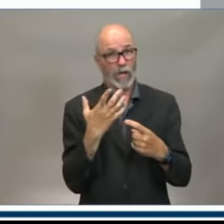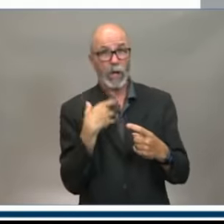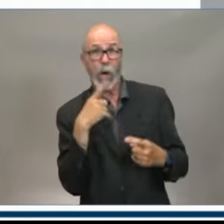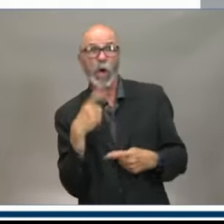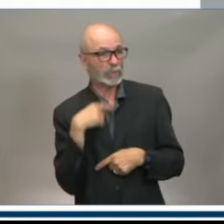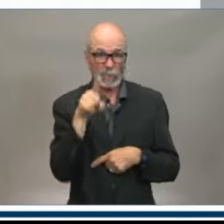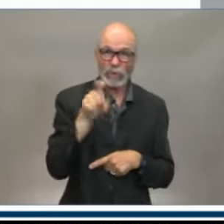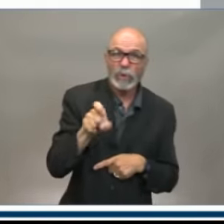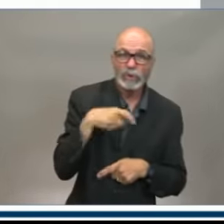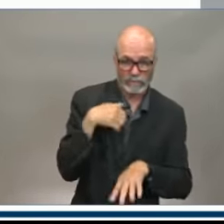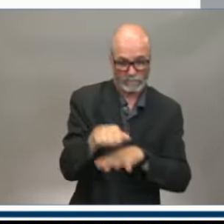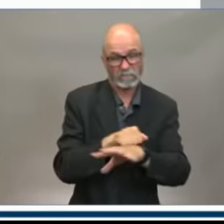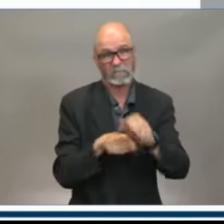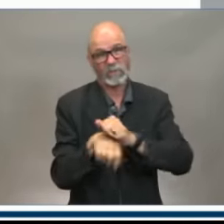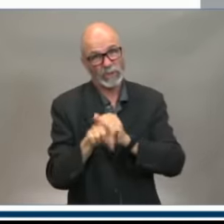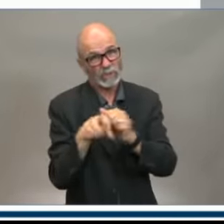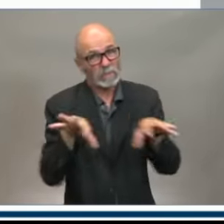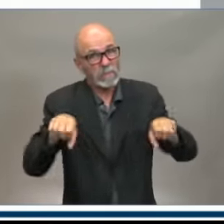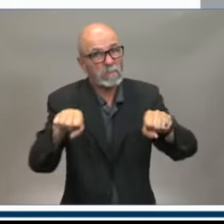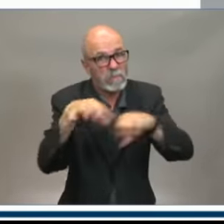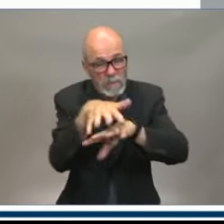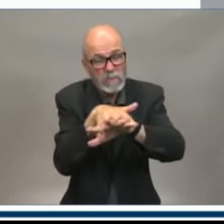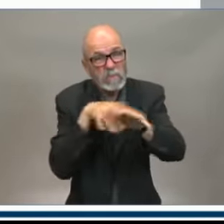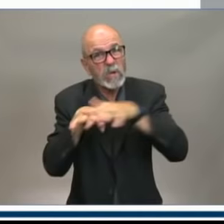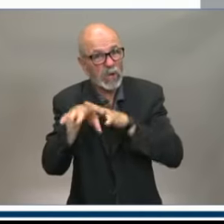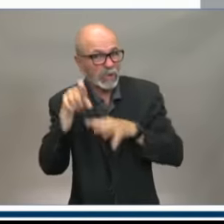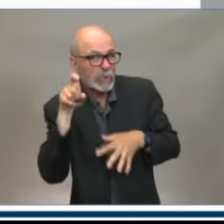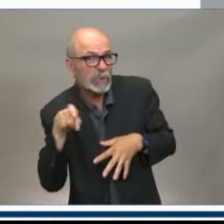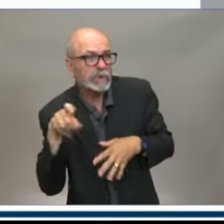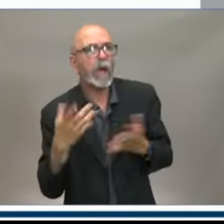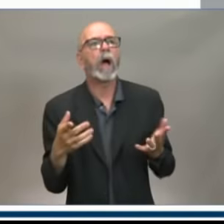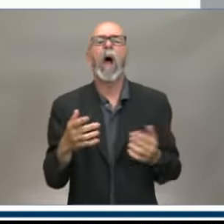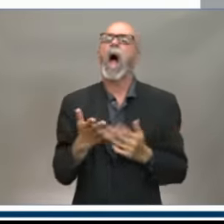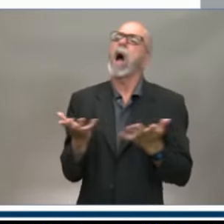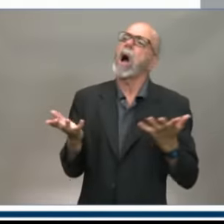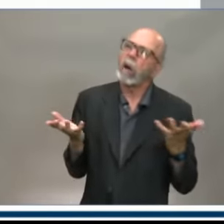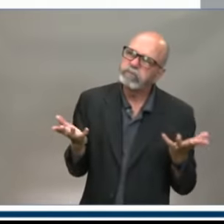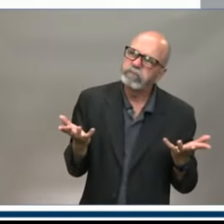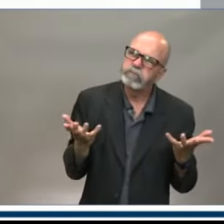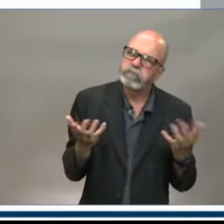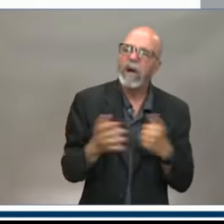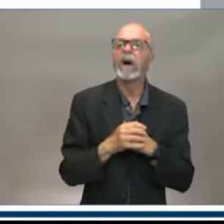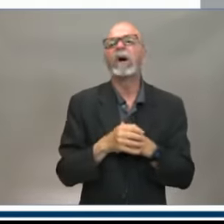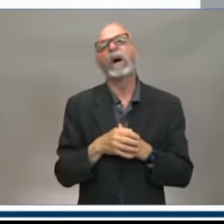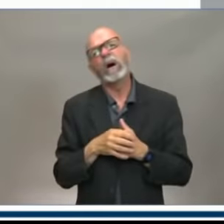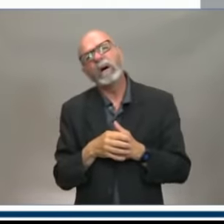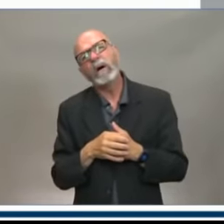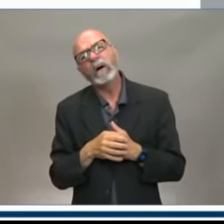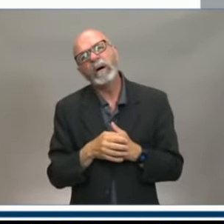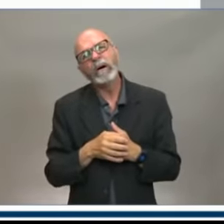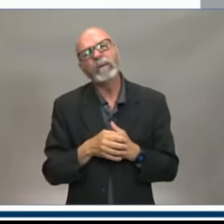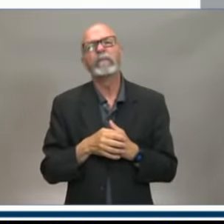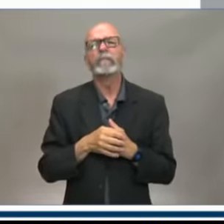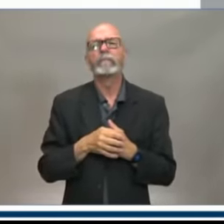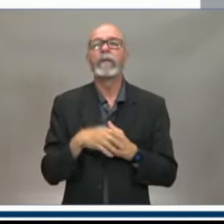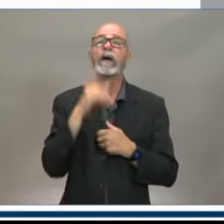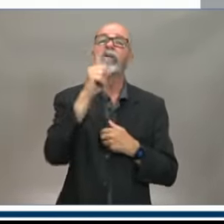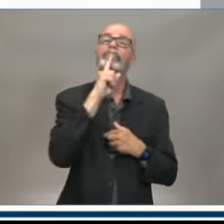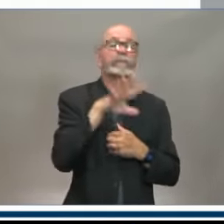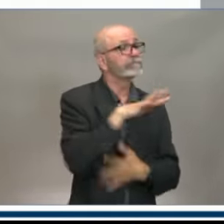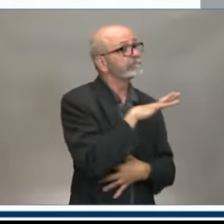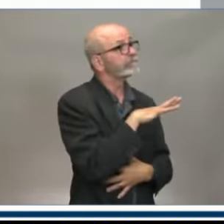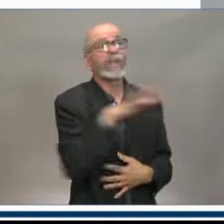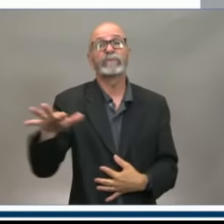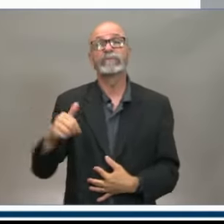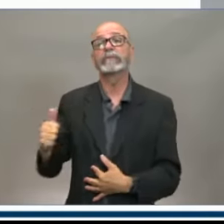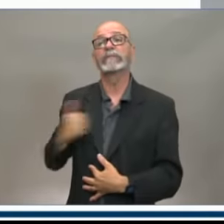setting. It's important to understand that a very strong recommendation across the country from public health that